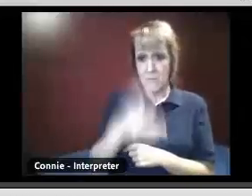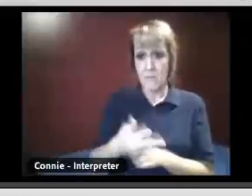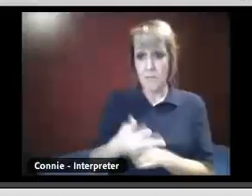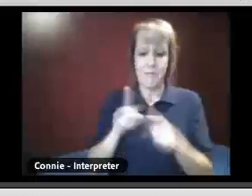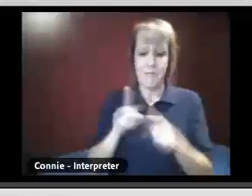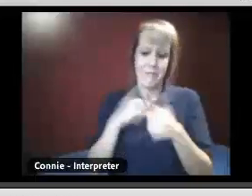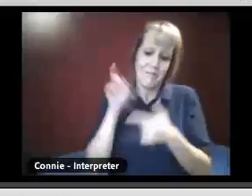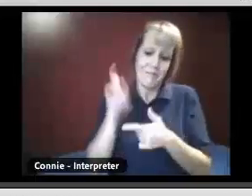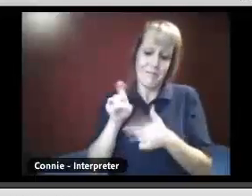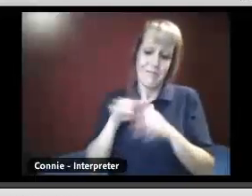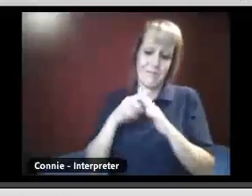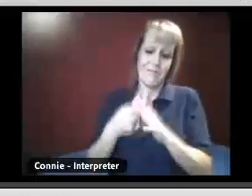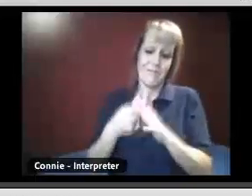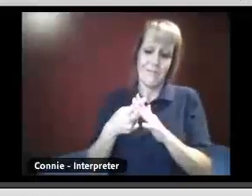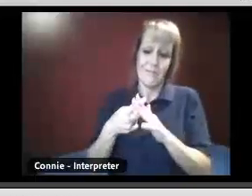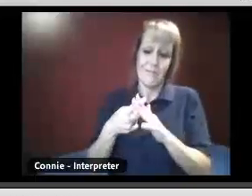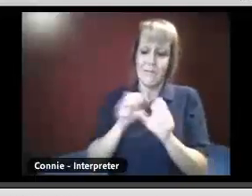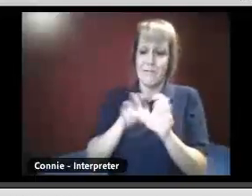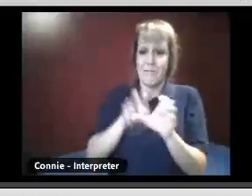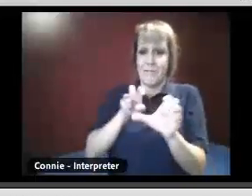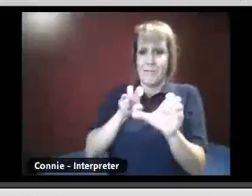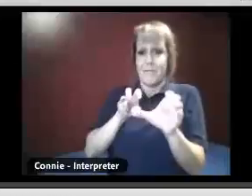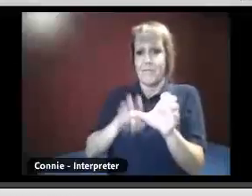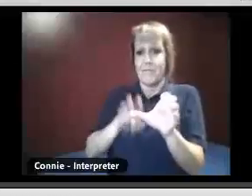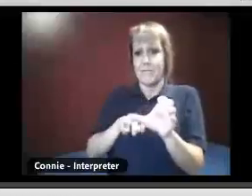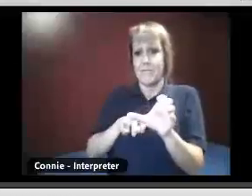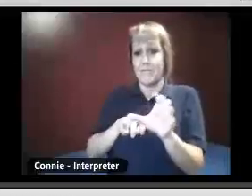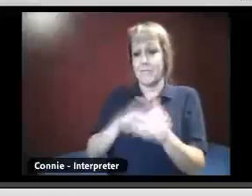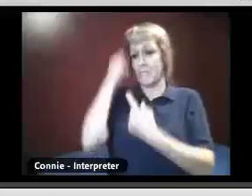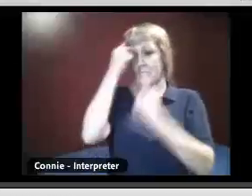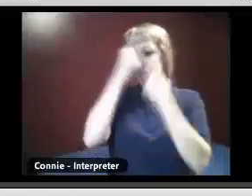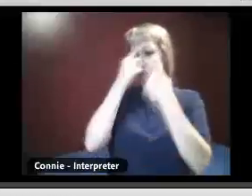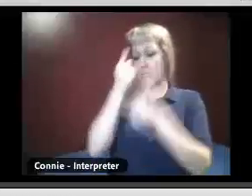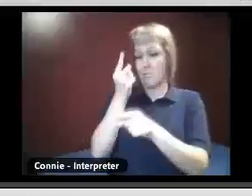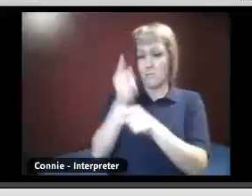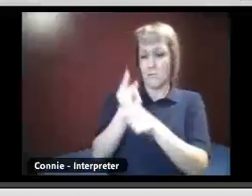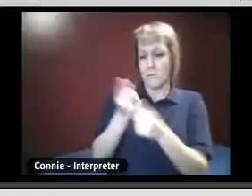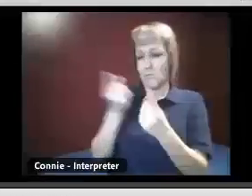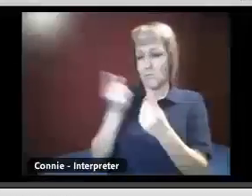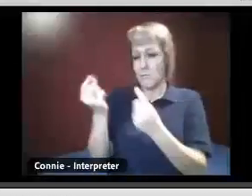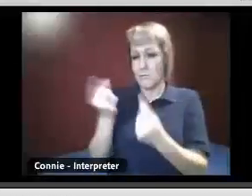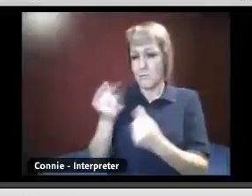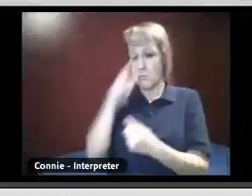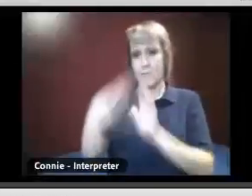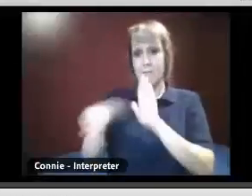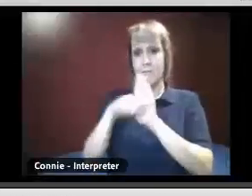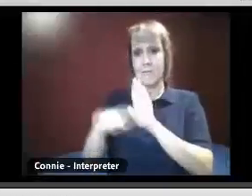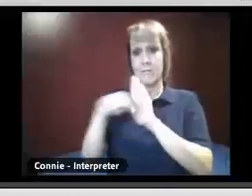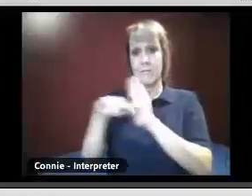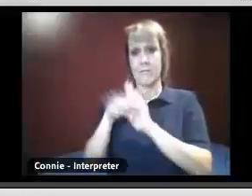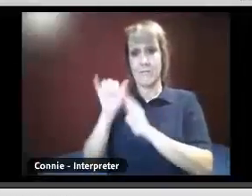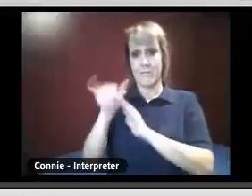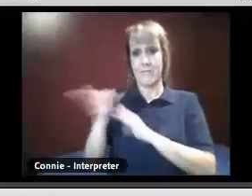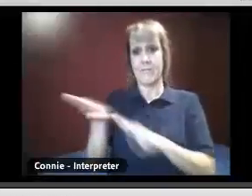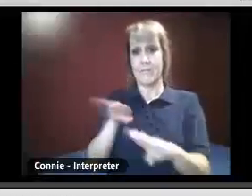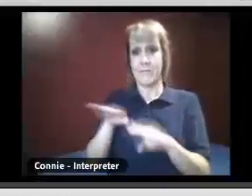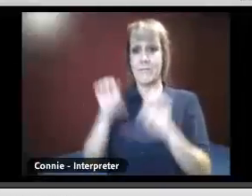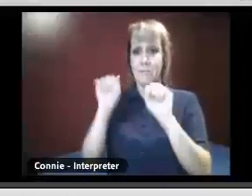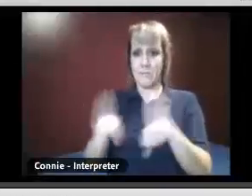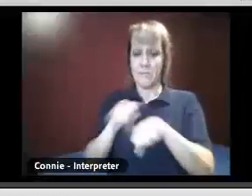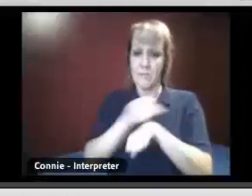need to start stepping back, right, and think about a corrective action, because negativity as behavior can have as much effect